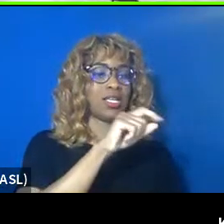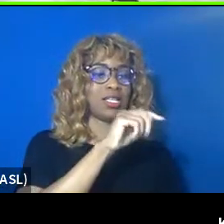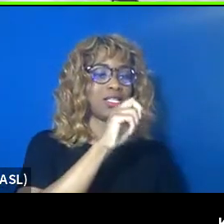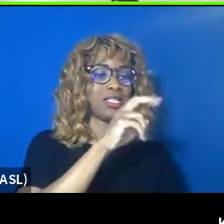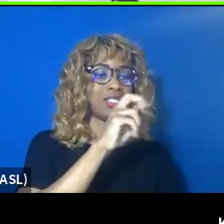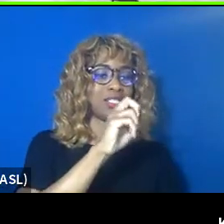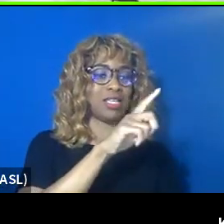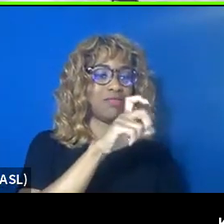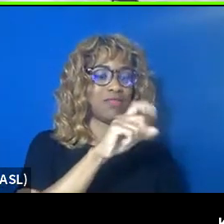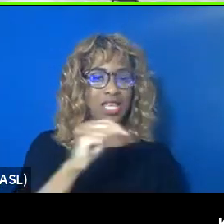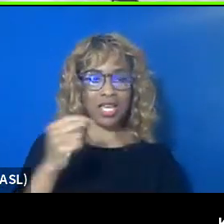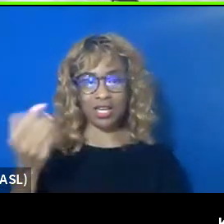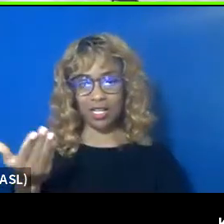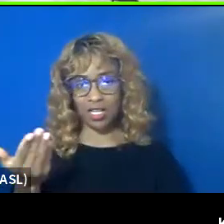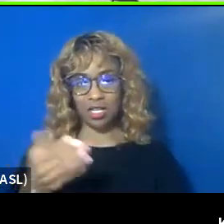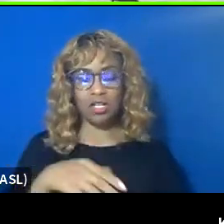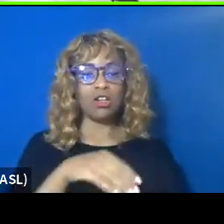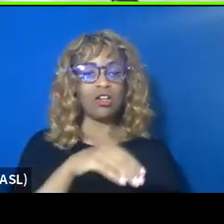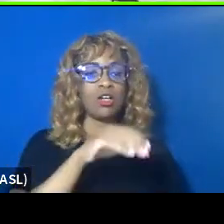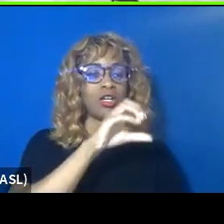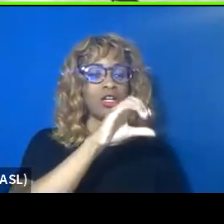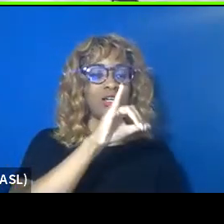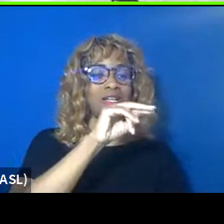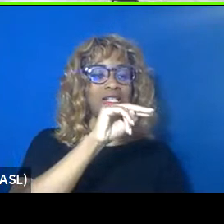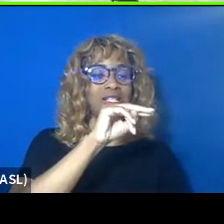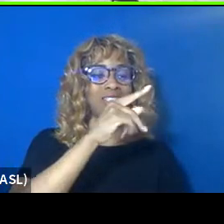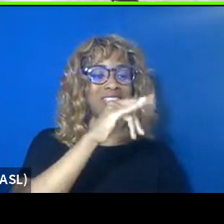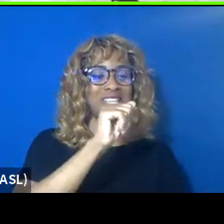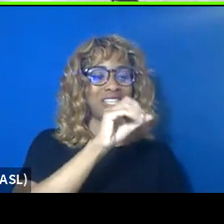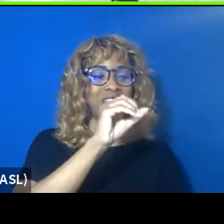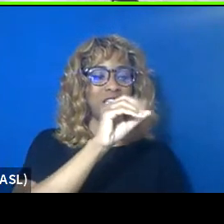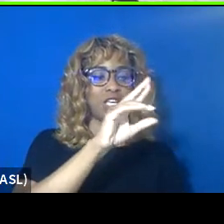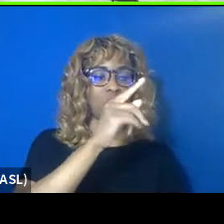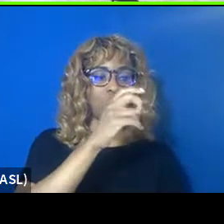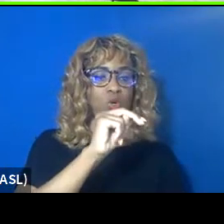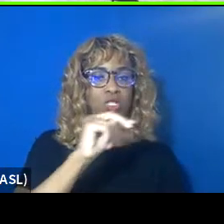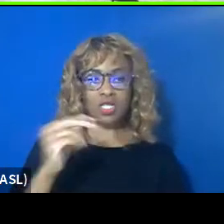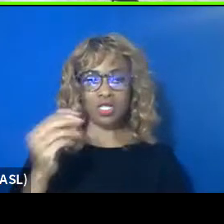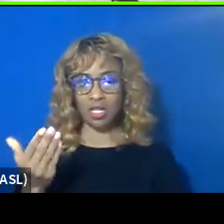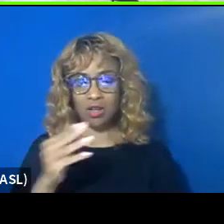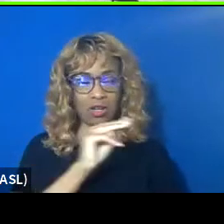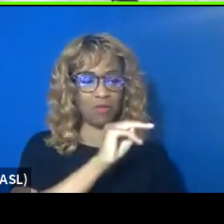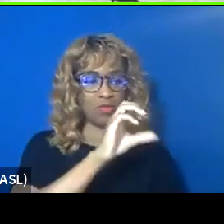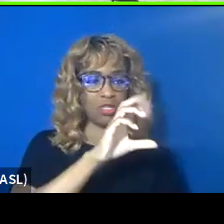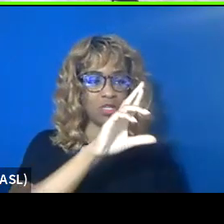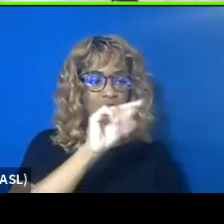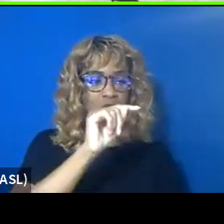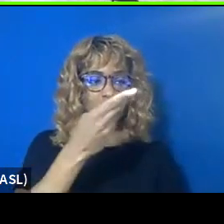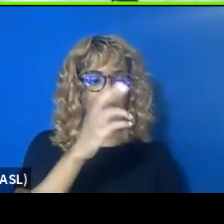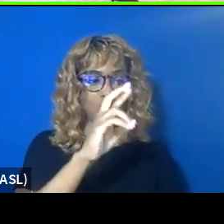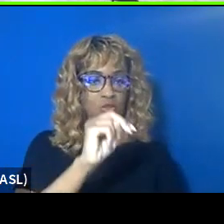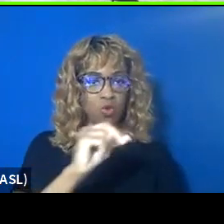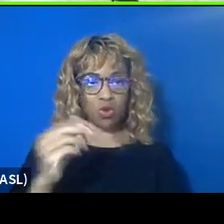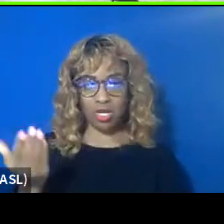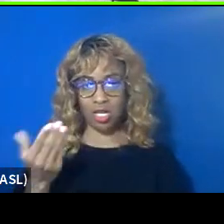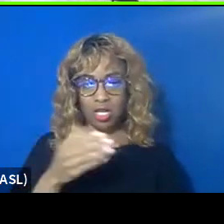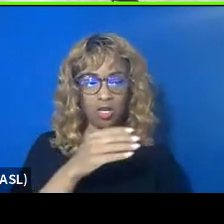Lett. Present. Cynthia Orton. Present. MC Rothhorn.